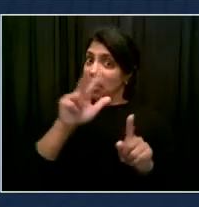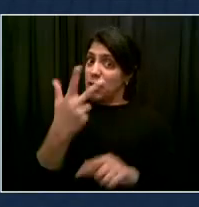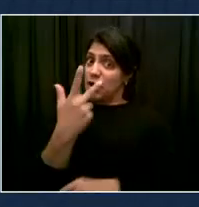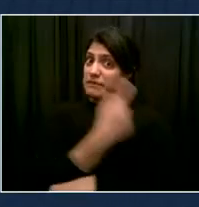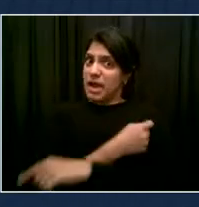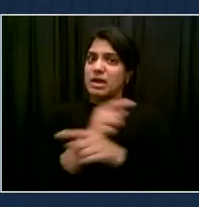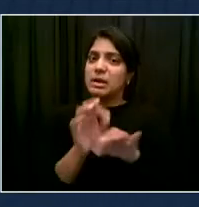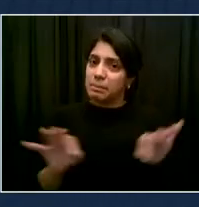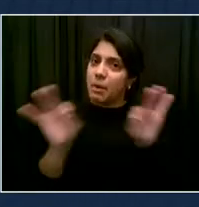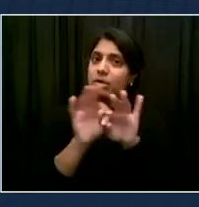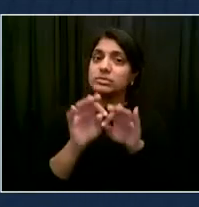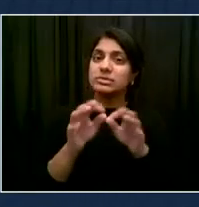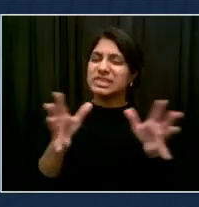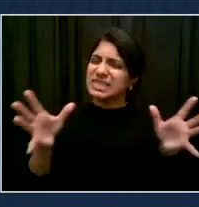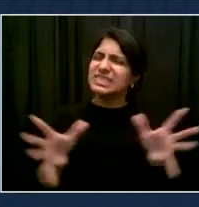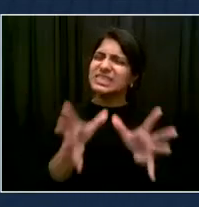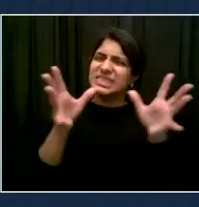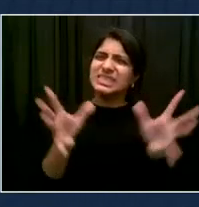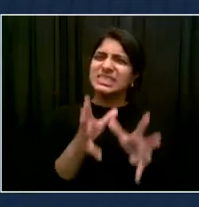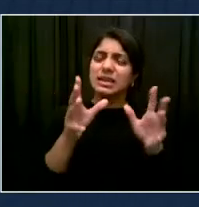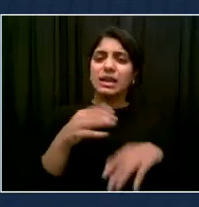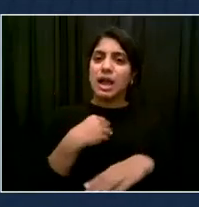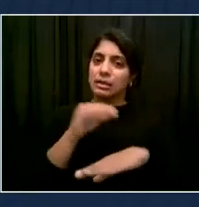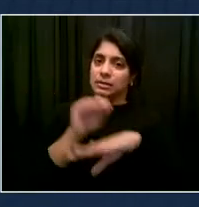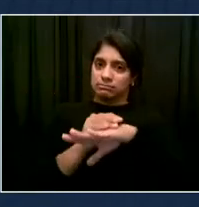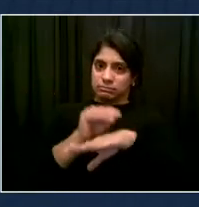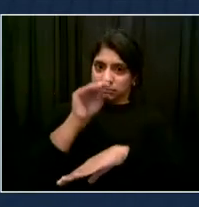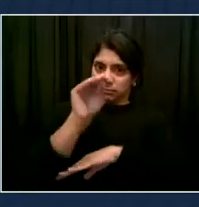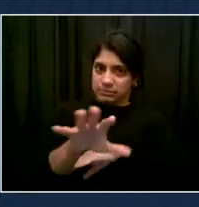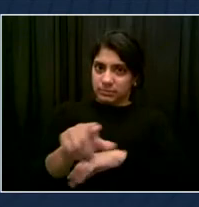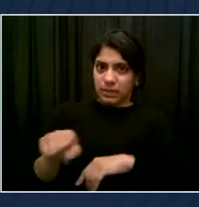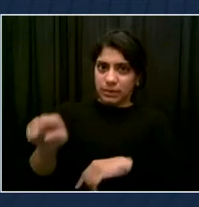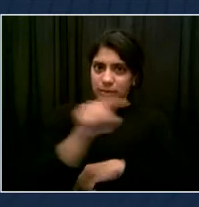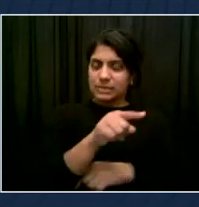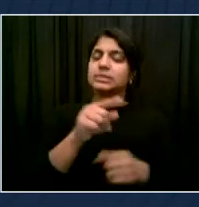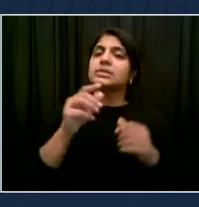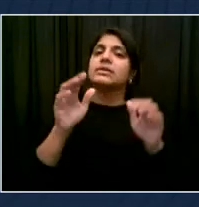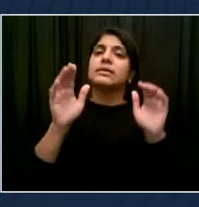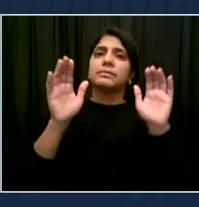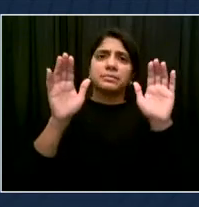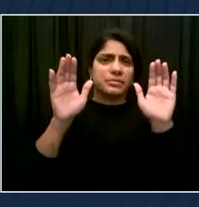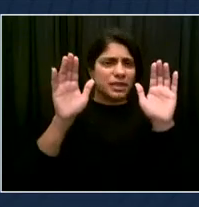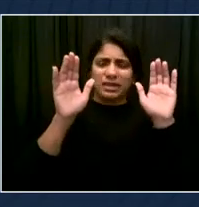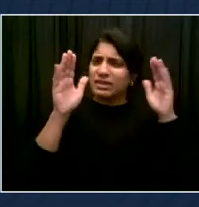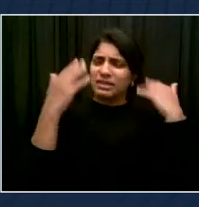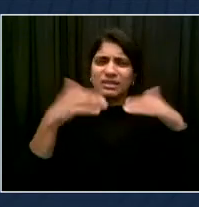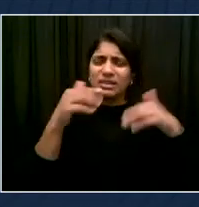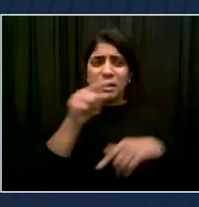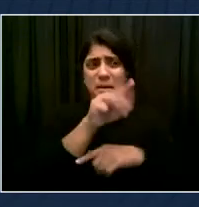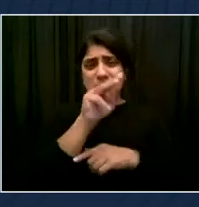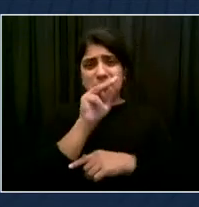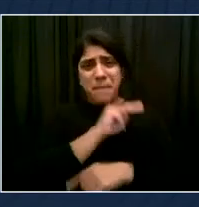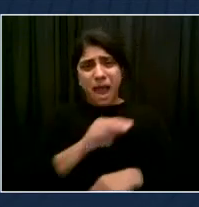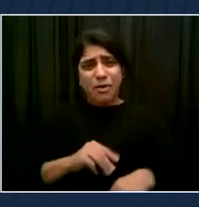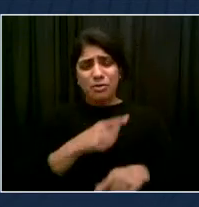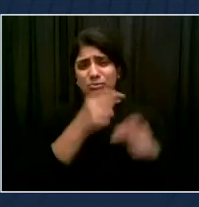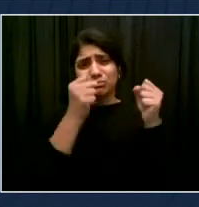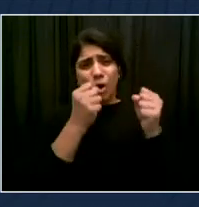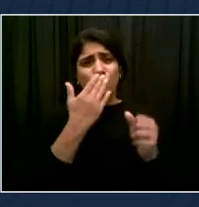is exemplary for all of us in the country. The rapid tests that you've been distributing, annotating the announcement today from the